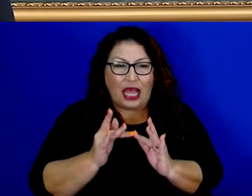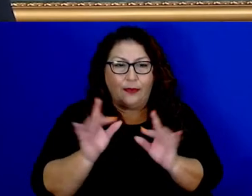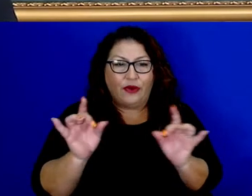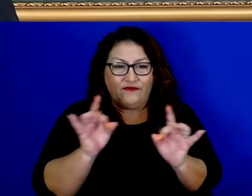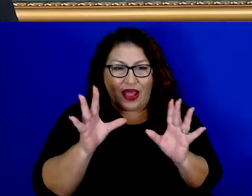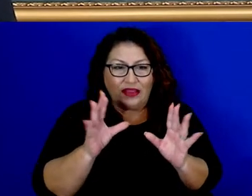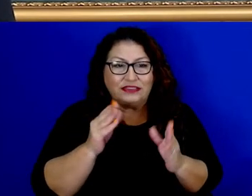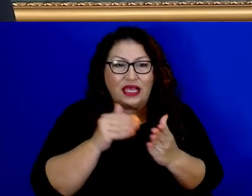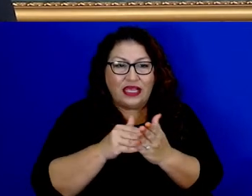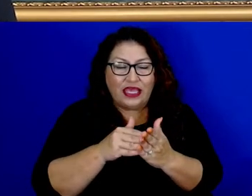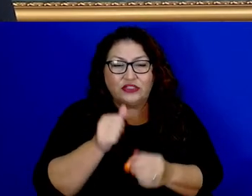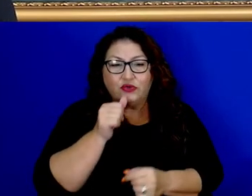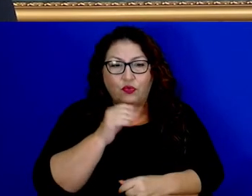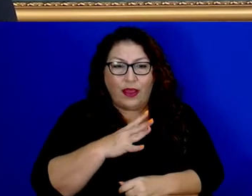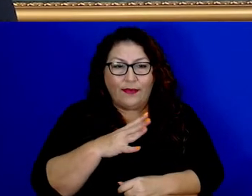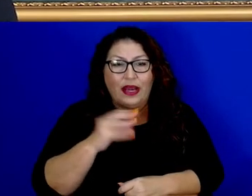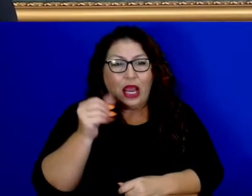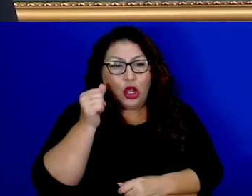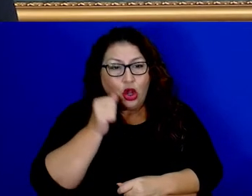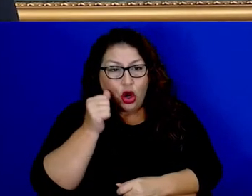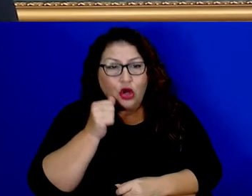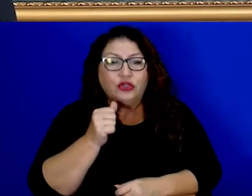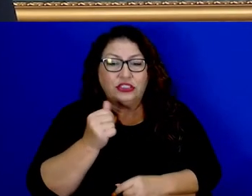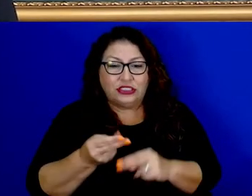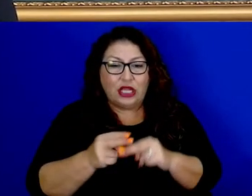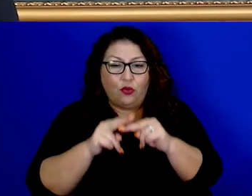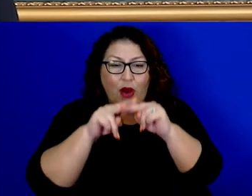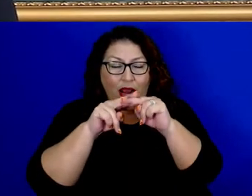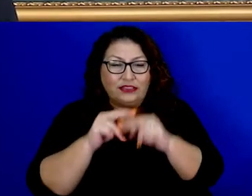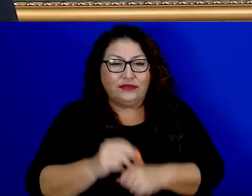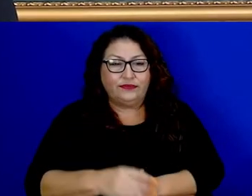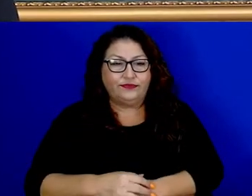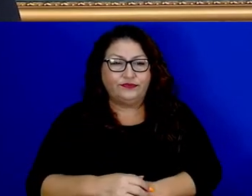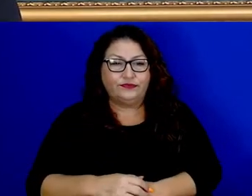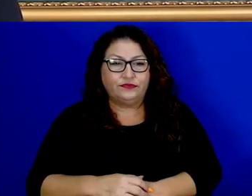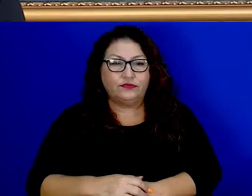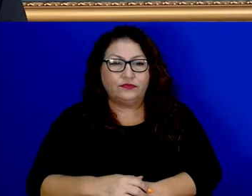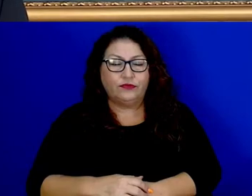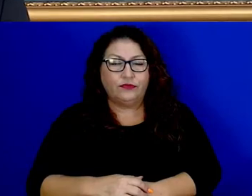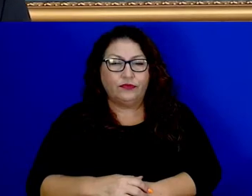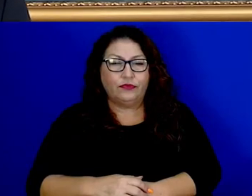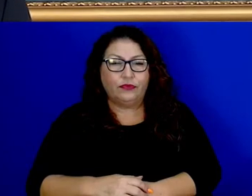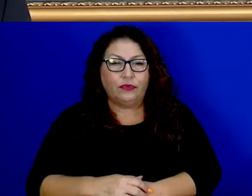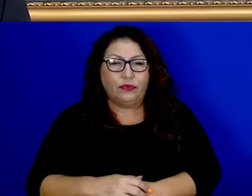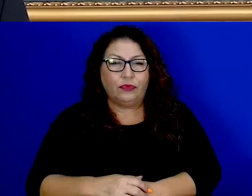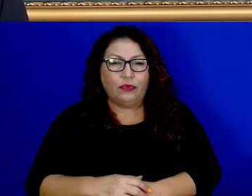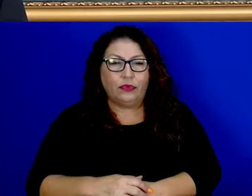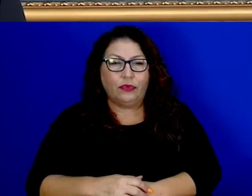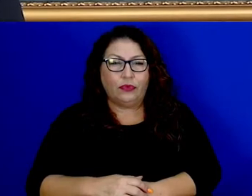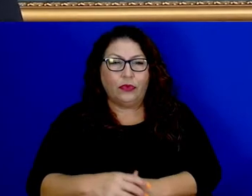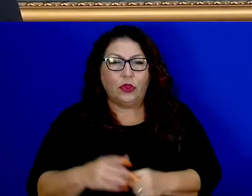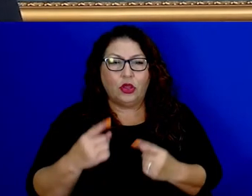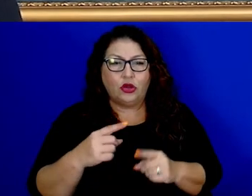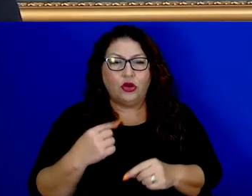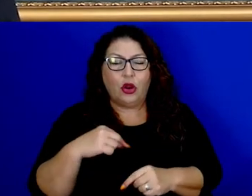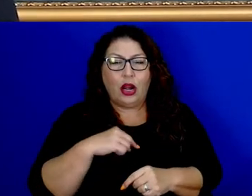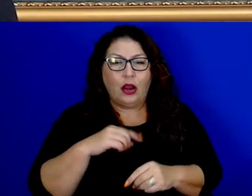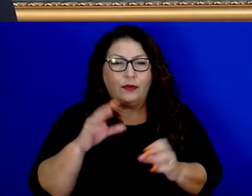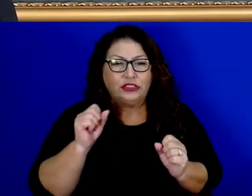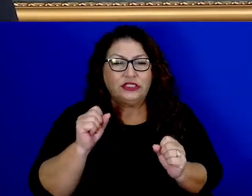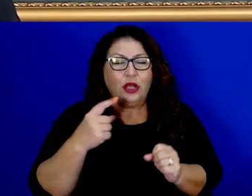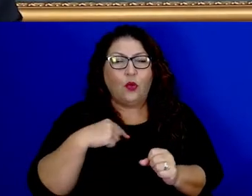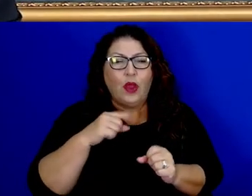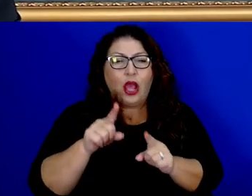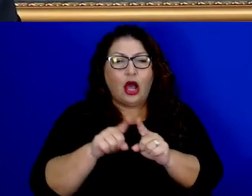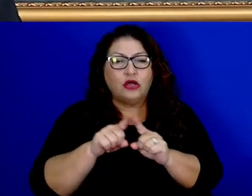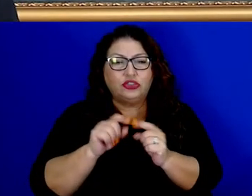girls, is on the rise. Therefore, during our presidency, we also addressed the issue of cyber